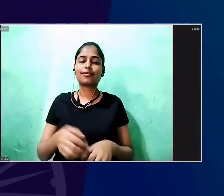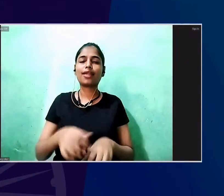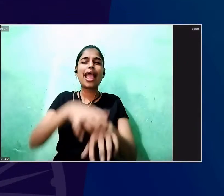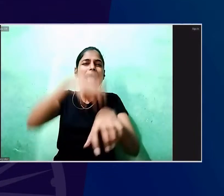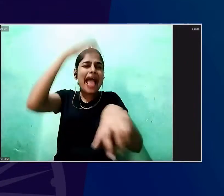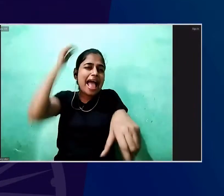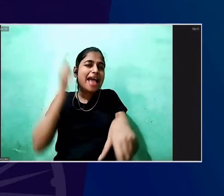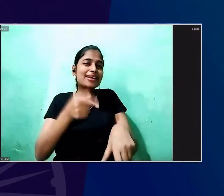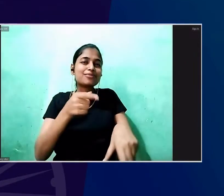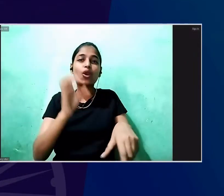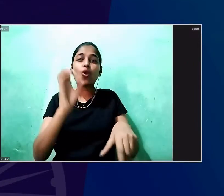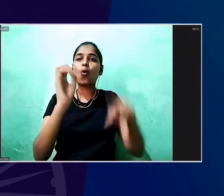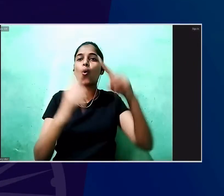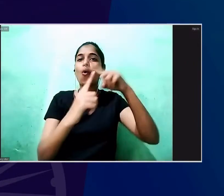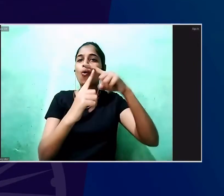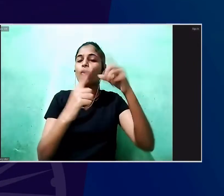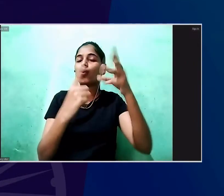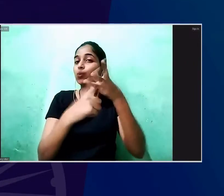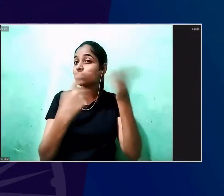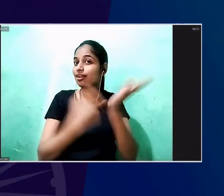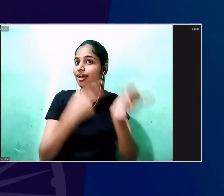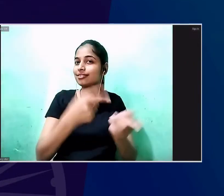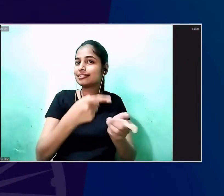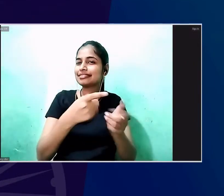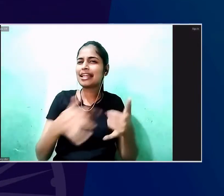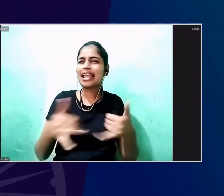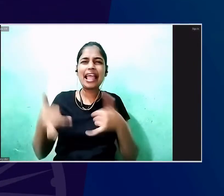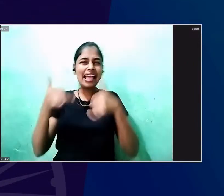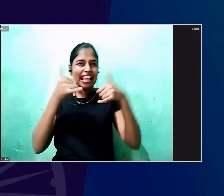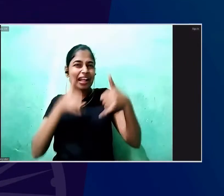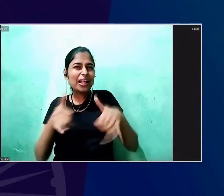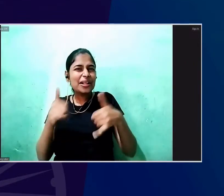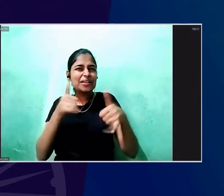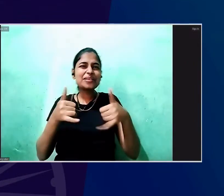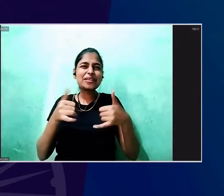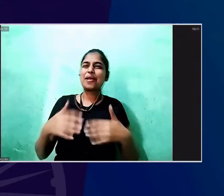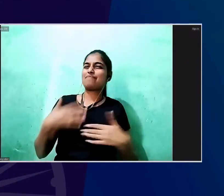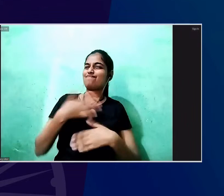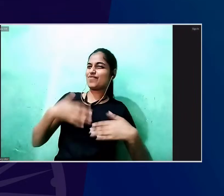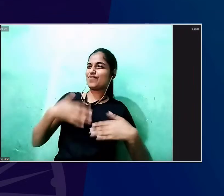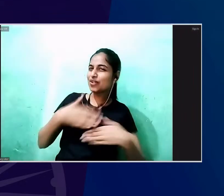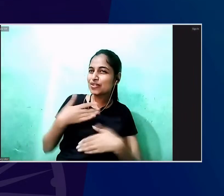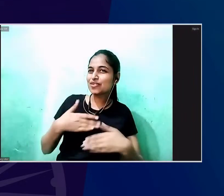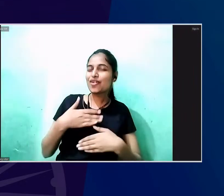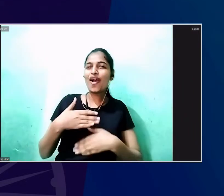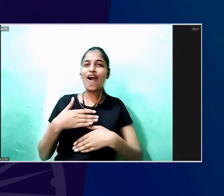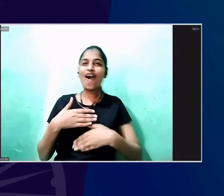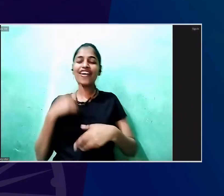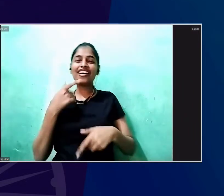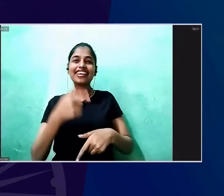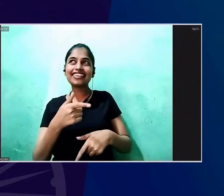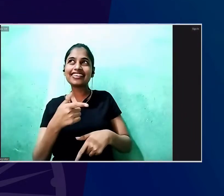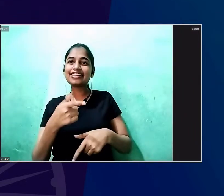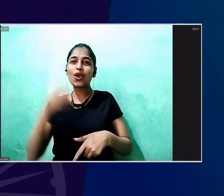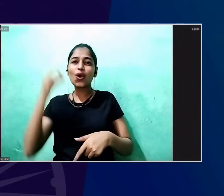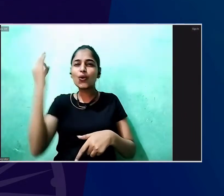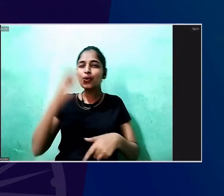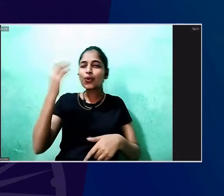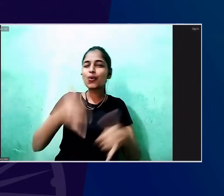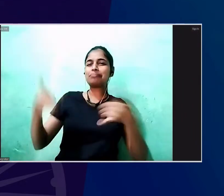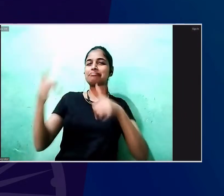nature. He is very playful. He enjoys his time creating new games.